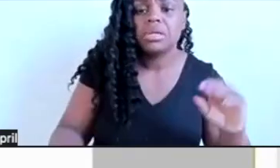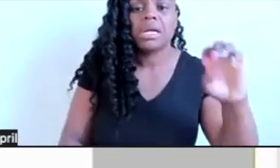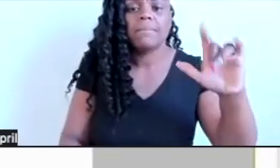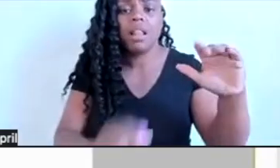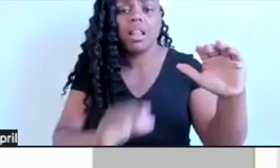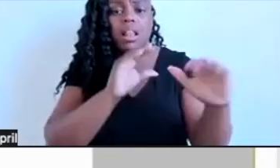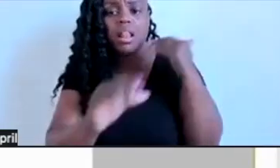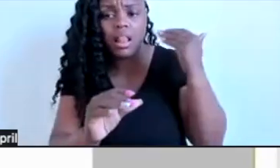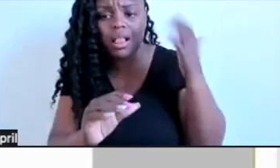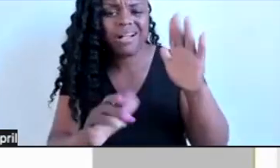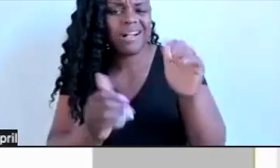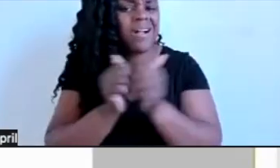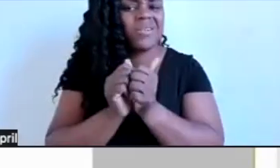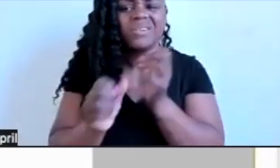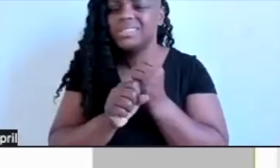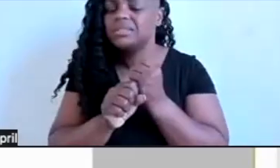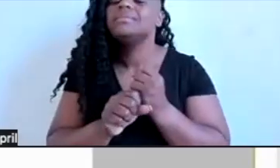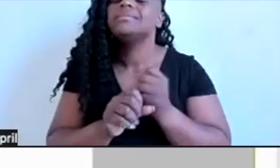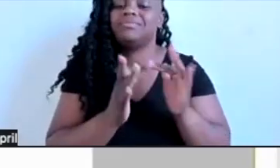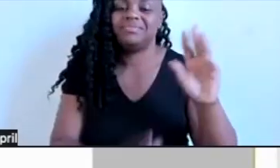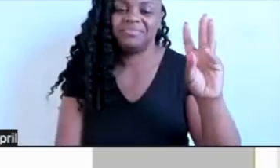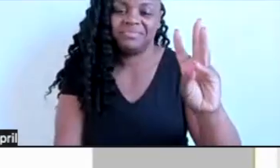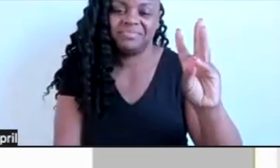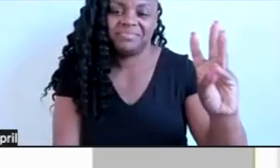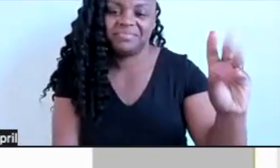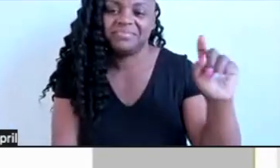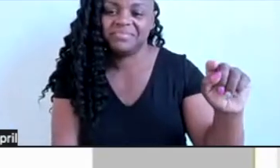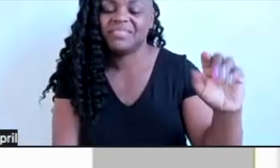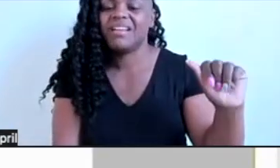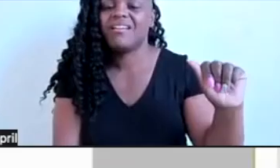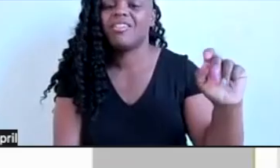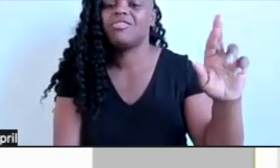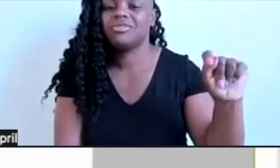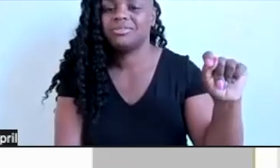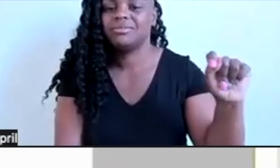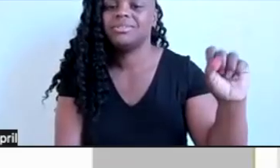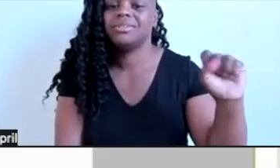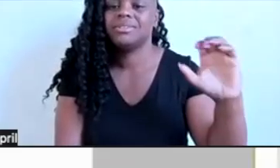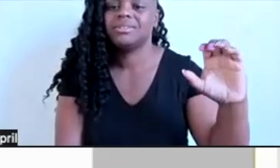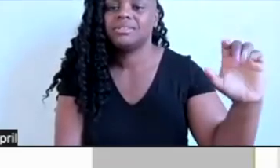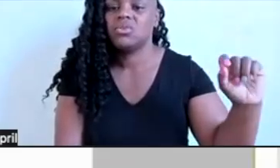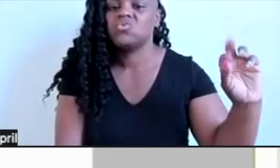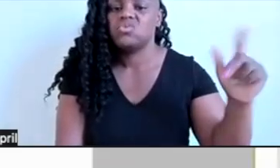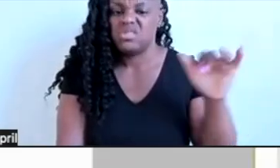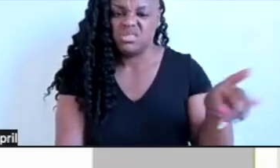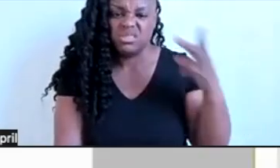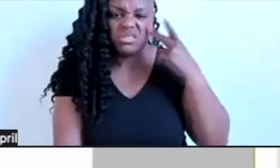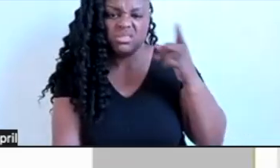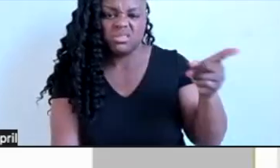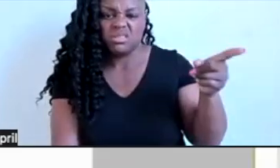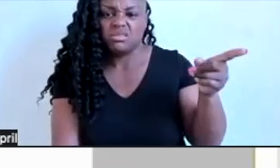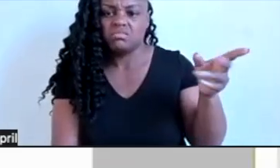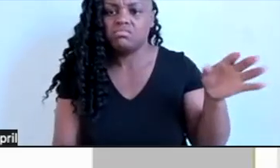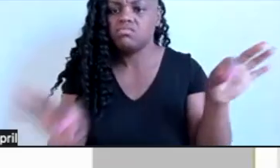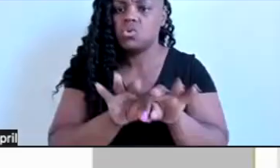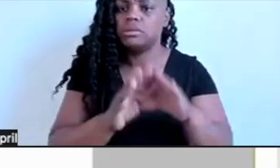www.alertscc.com to register. Some cities, police and fire departments use another notification system called Nixle.